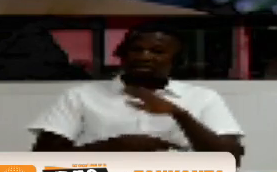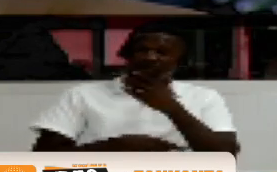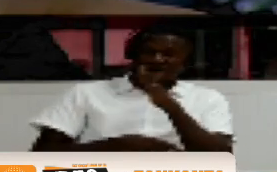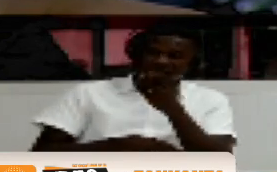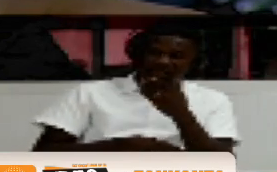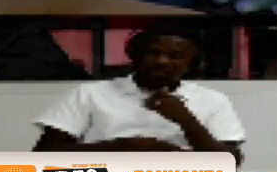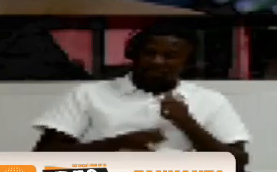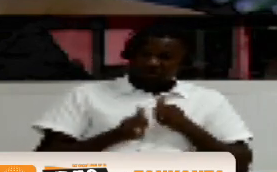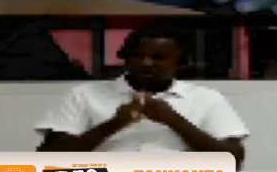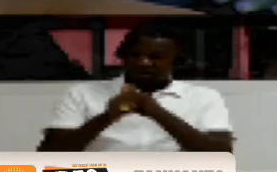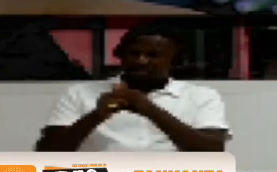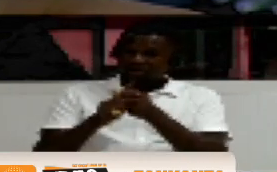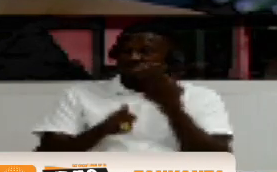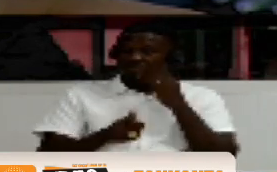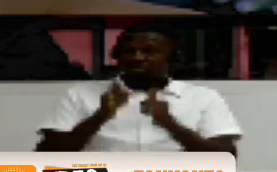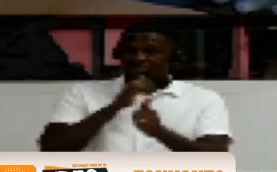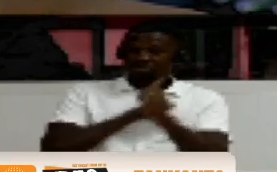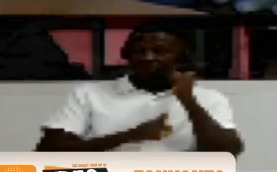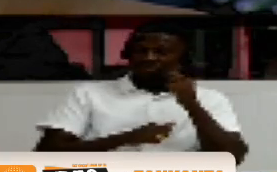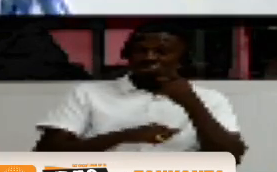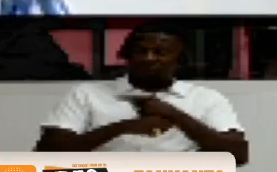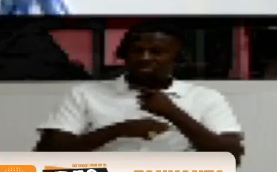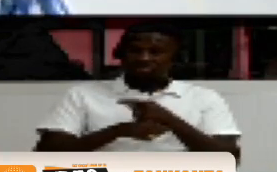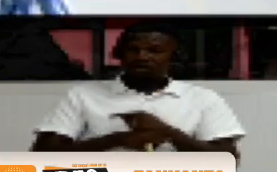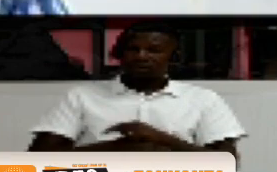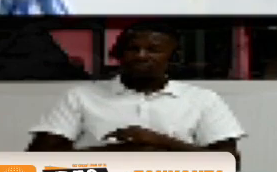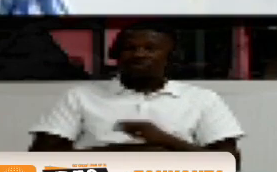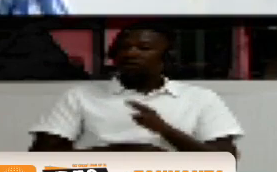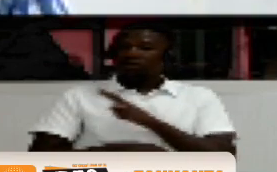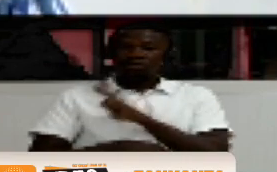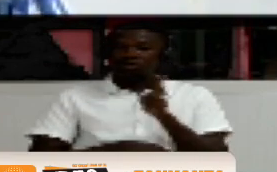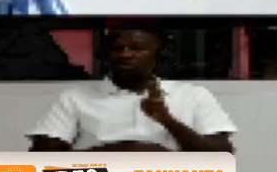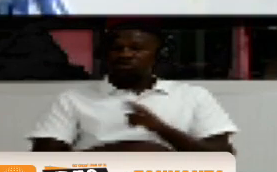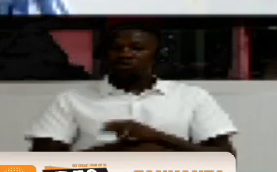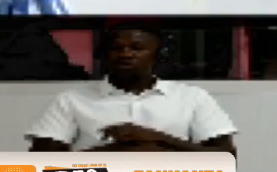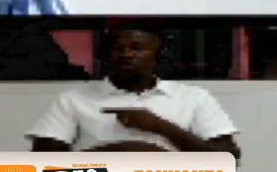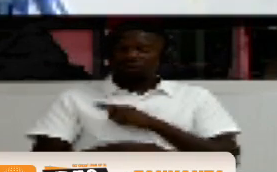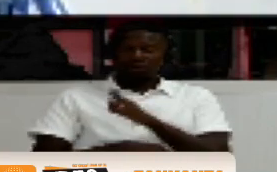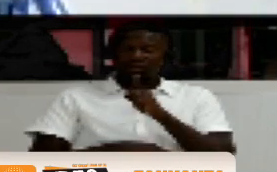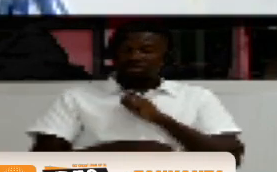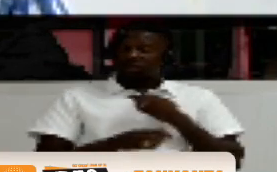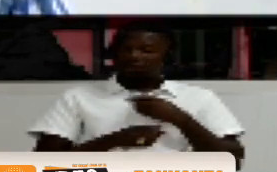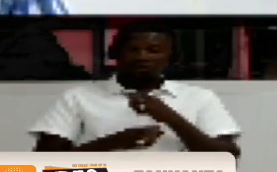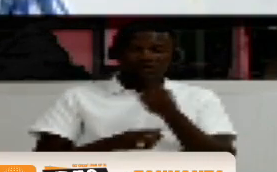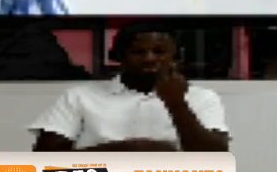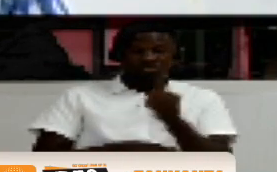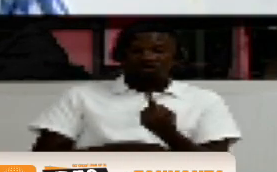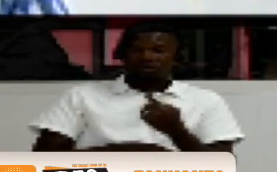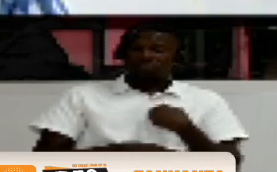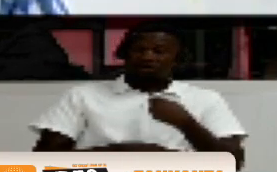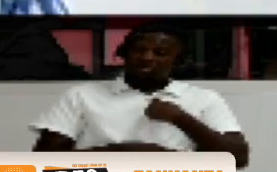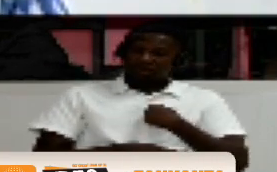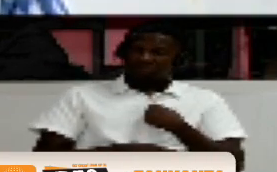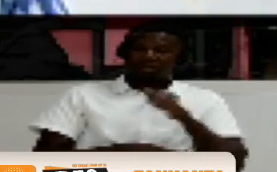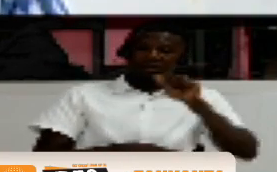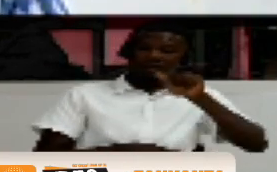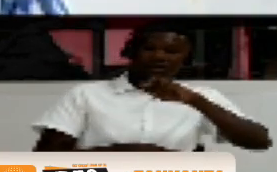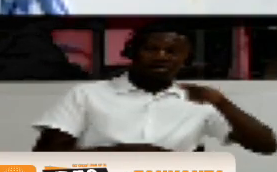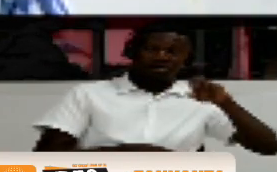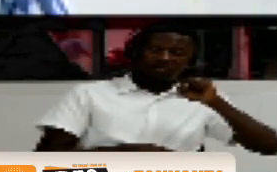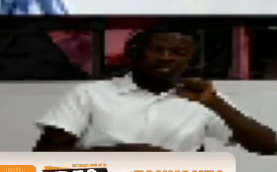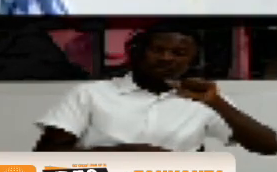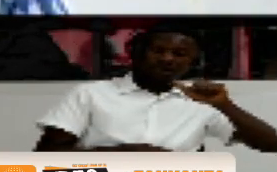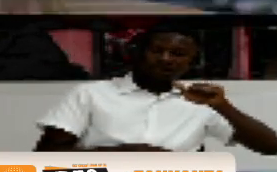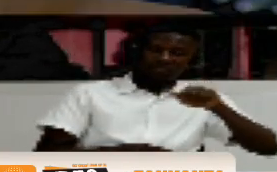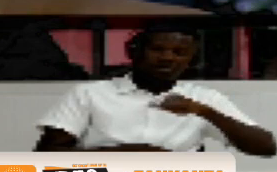did you have any escort when you were going back? No, we came alone, only me, Hassan and Yusufa. And you